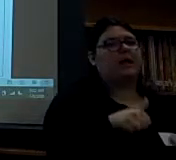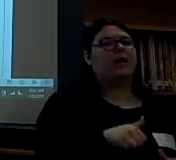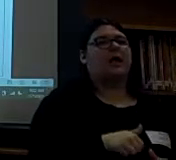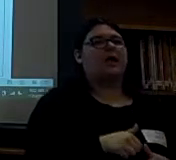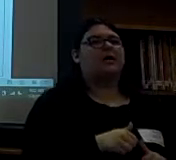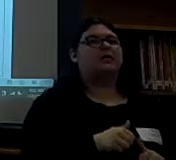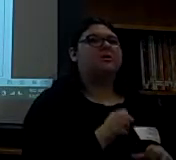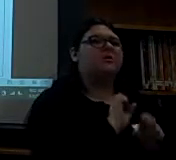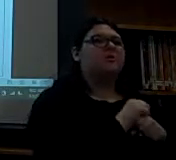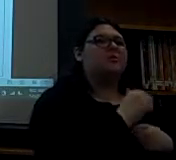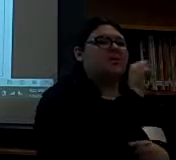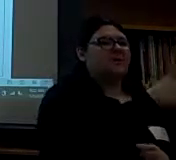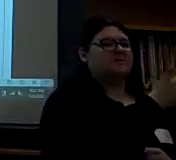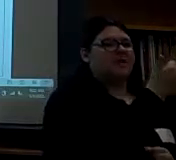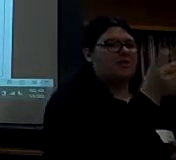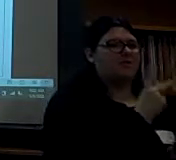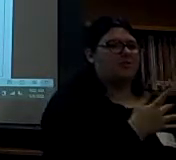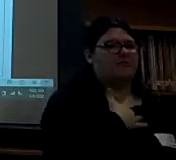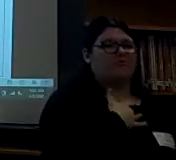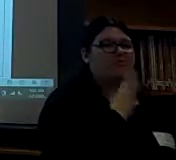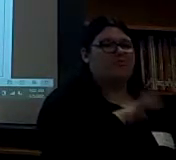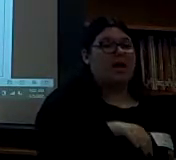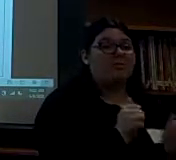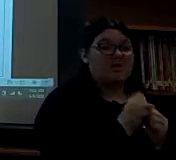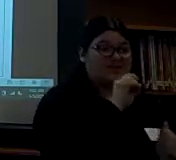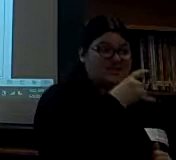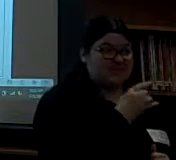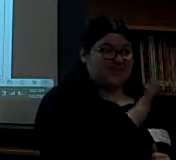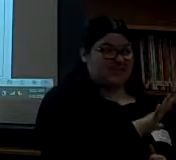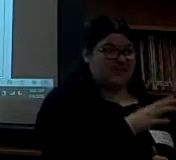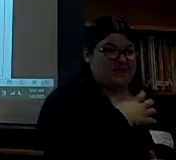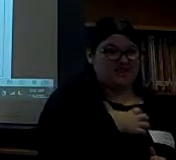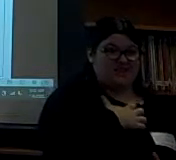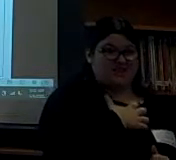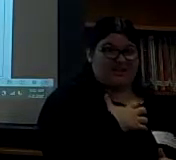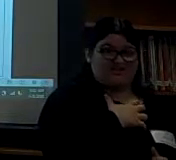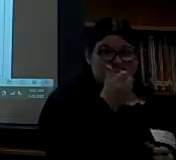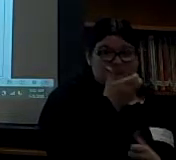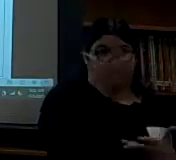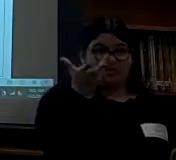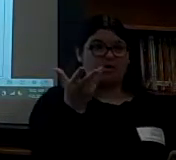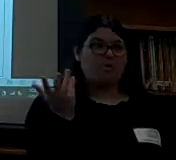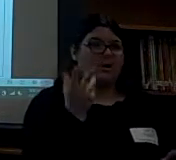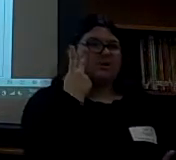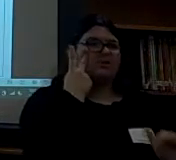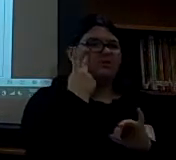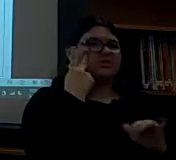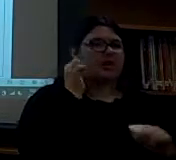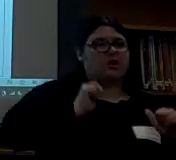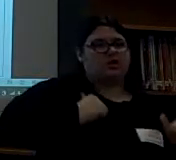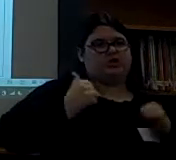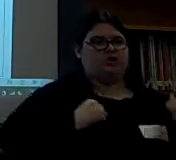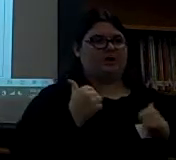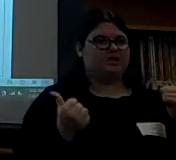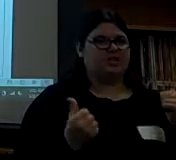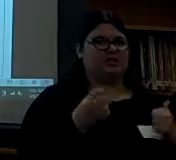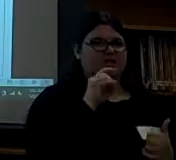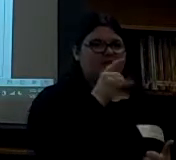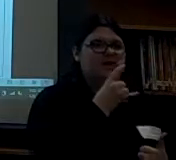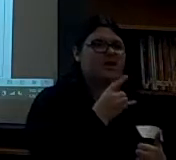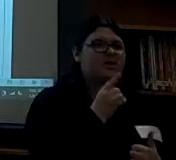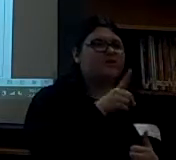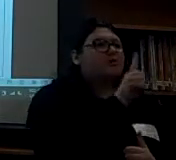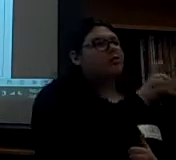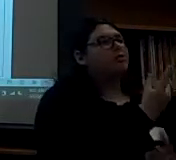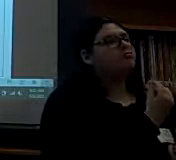where we're making someone else feel bad. With kids, their yuck turned out can look like aggression. The kids who, you know,